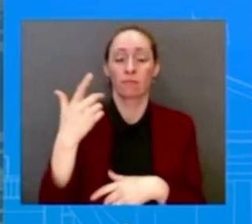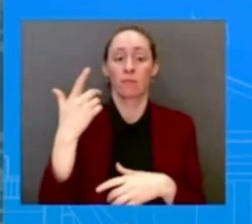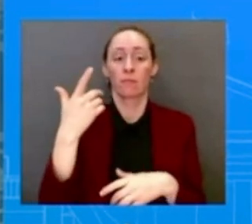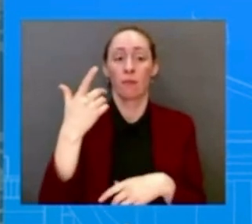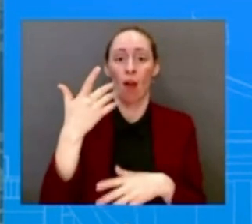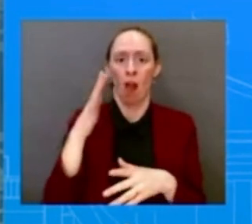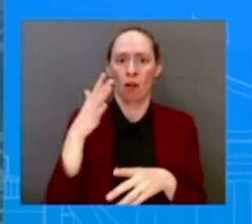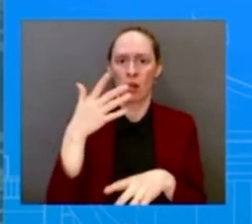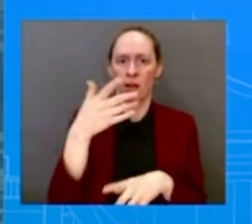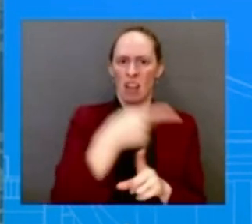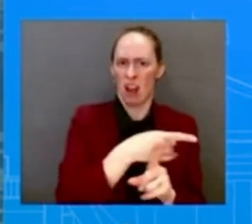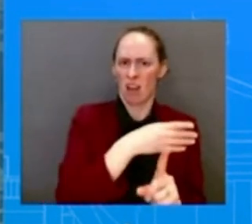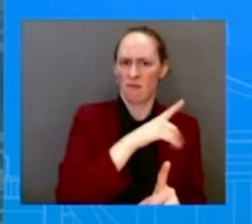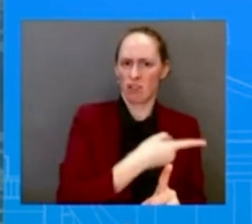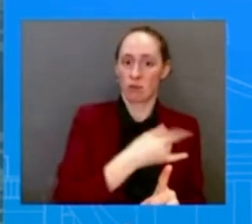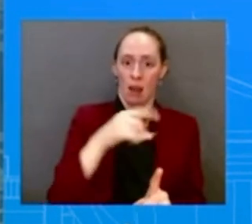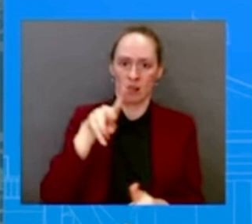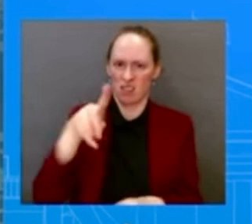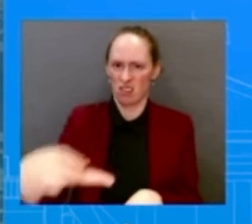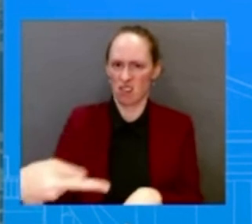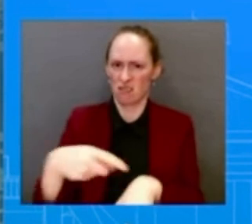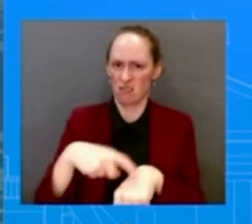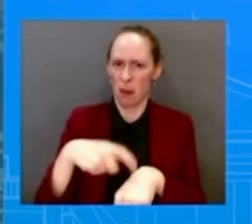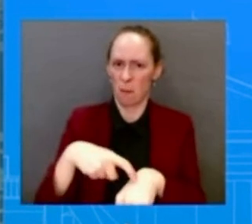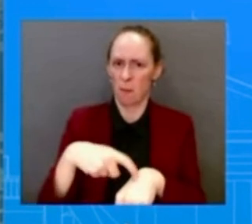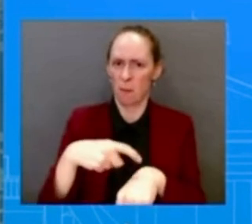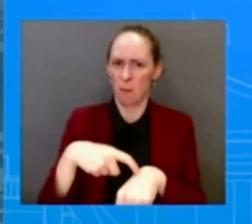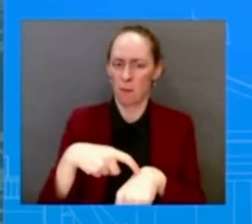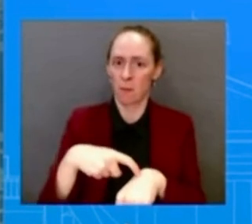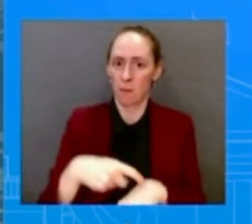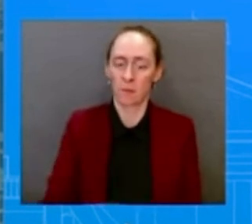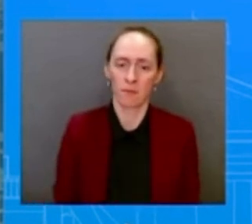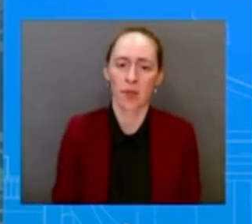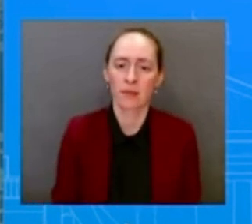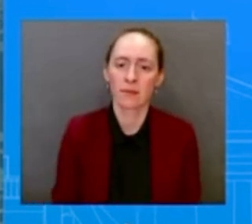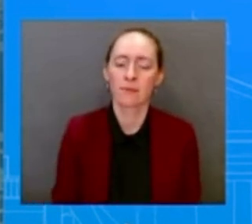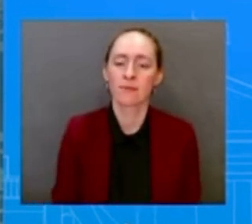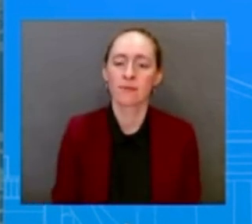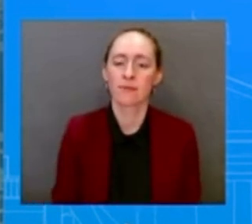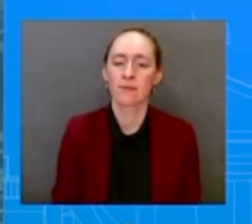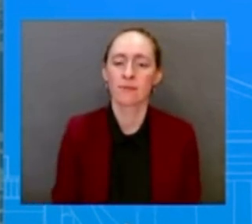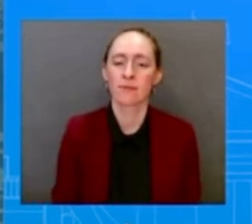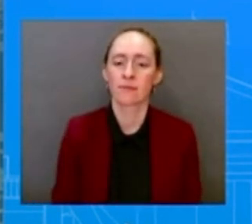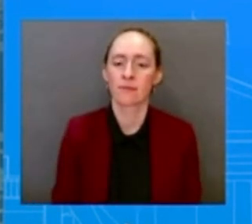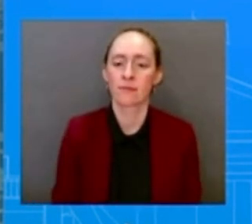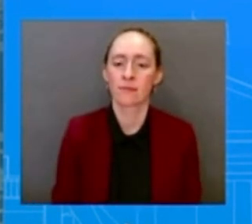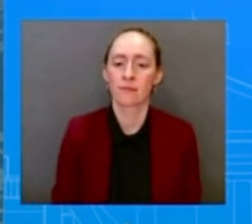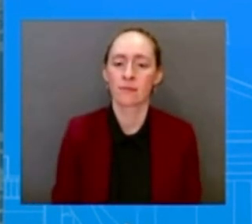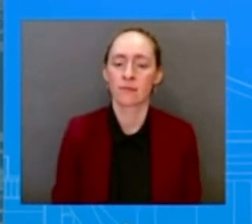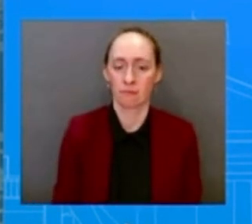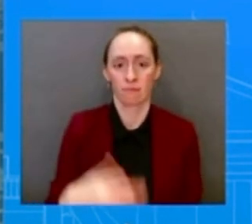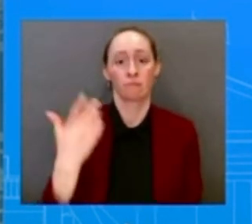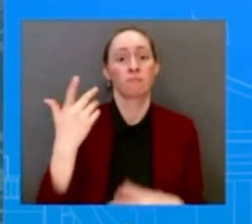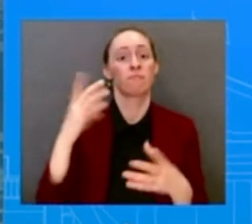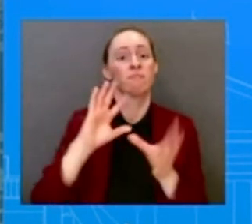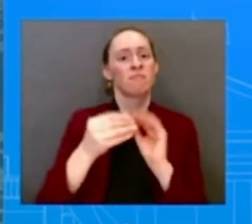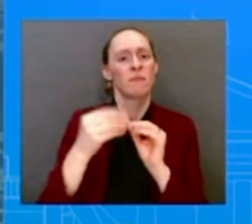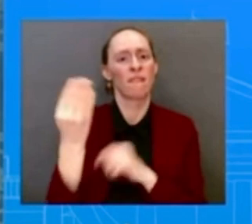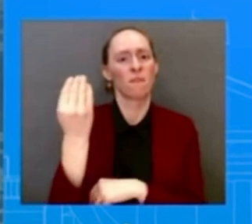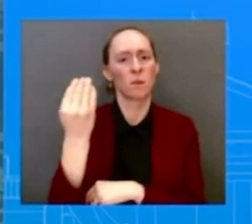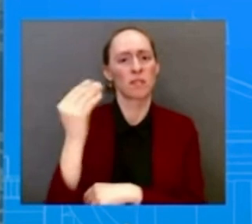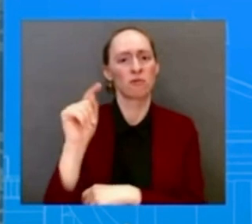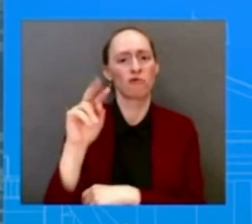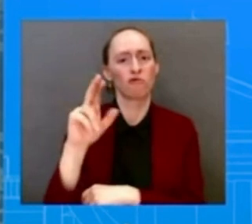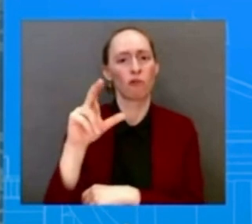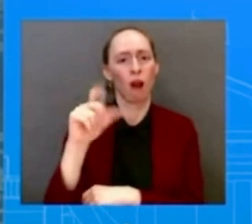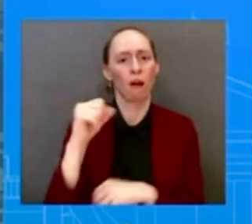our humanitarian partners delivered 14 additional truckloads of supplies through the Bab al-Hawa crossing, totaling now 20